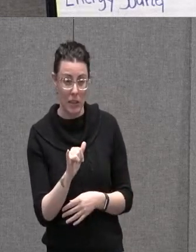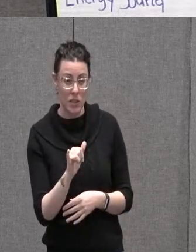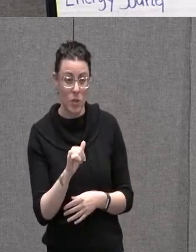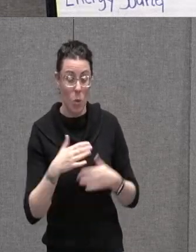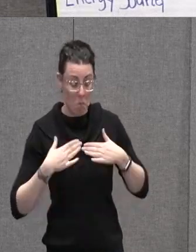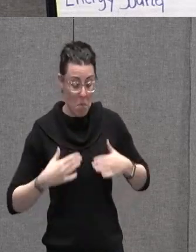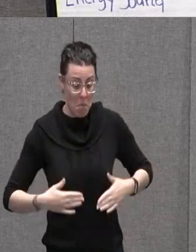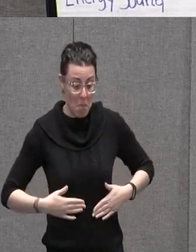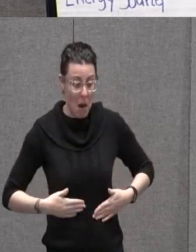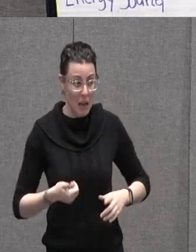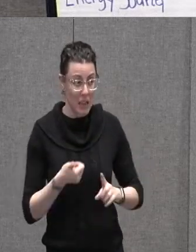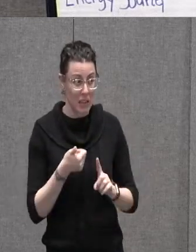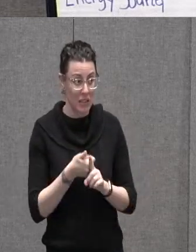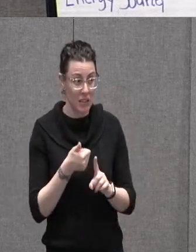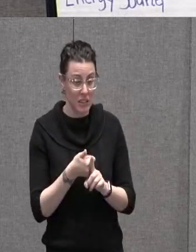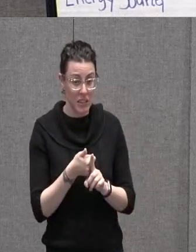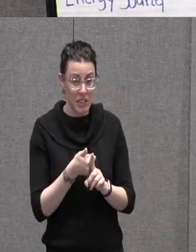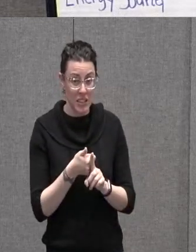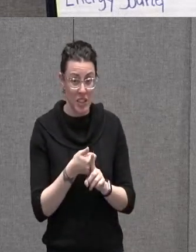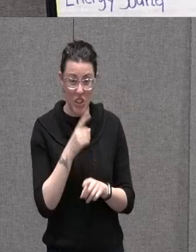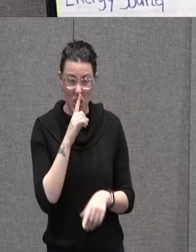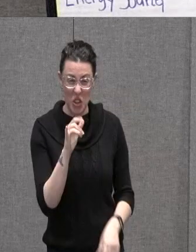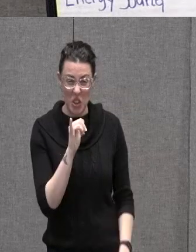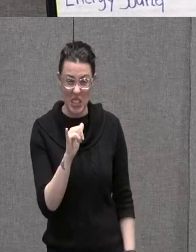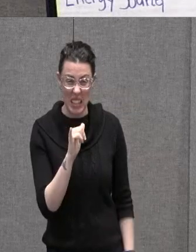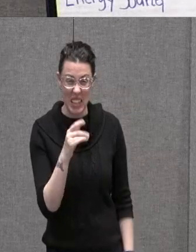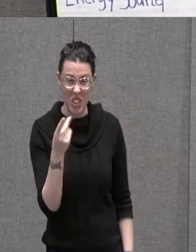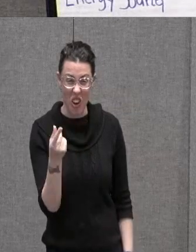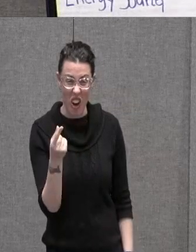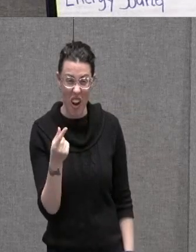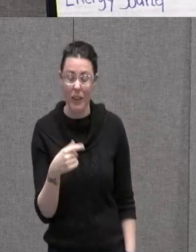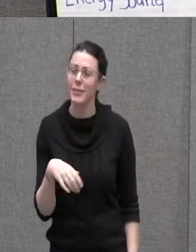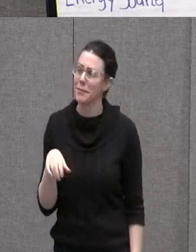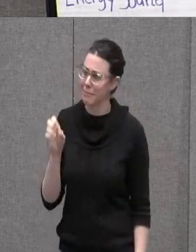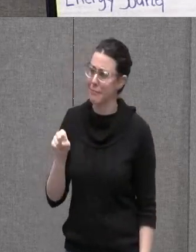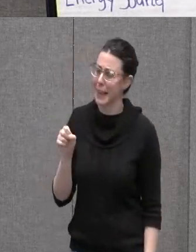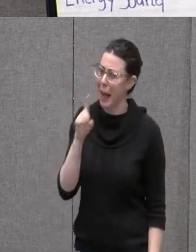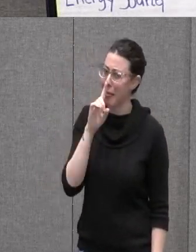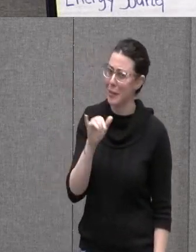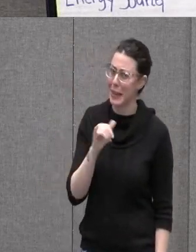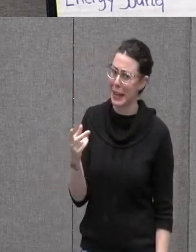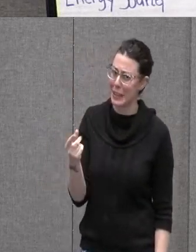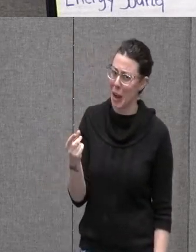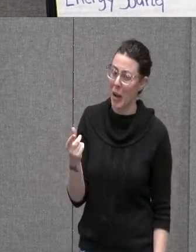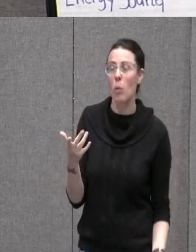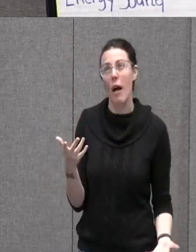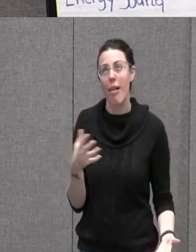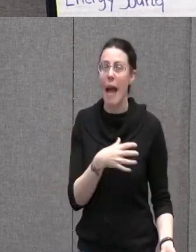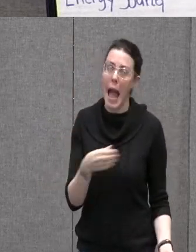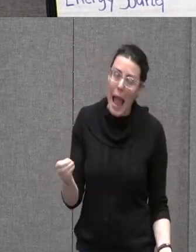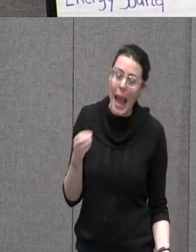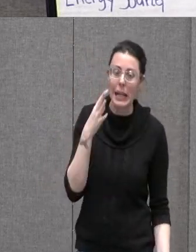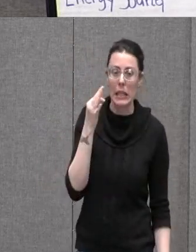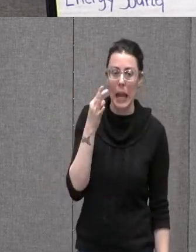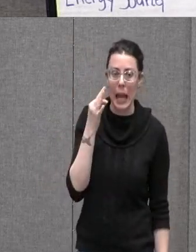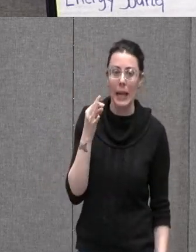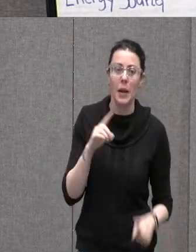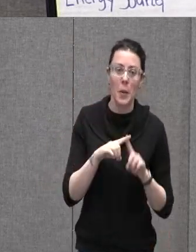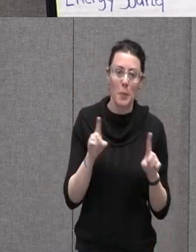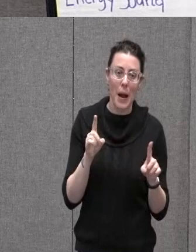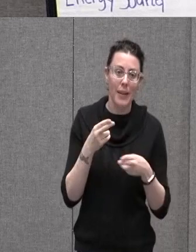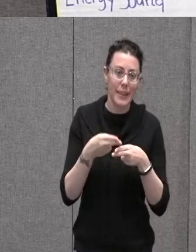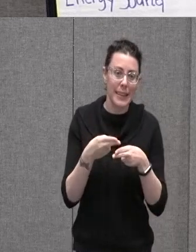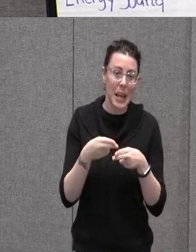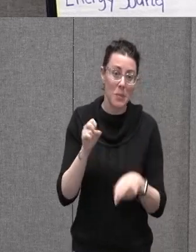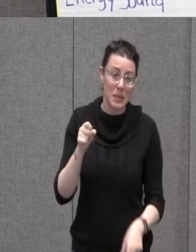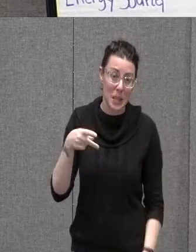body was dog-like. It does look like a dog, doesn't it? Yeah. Or I guess another animal, maybe a cat. But it, with the name Spot, it does look